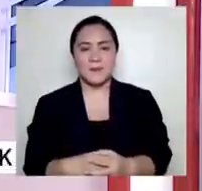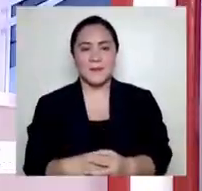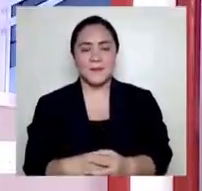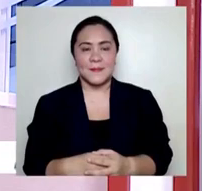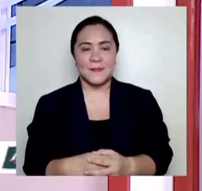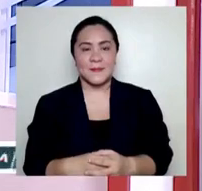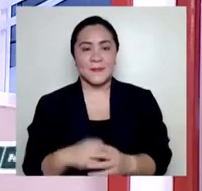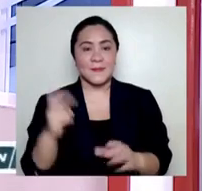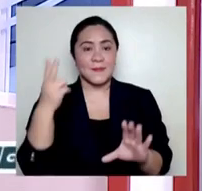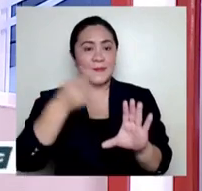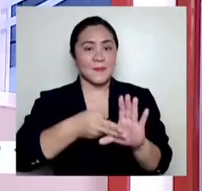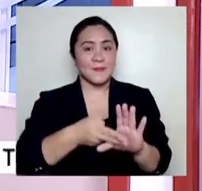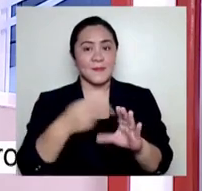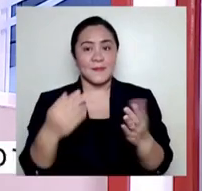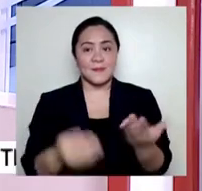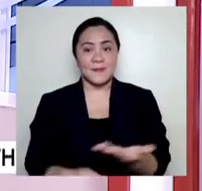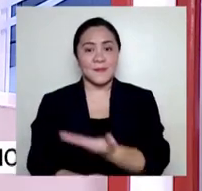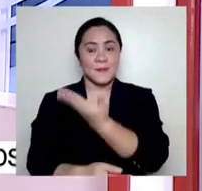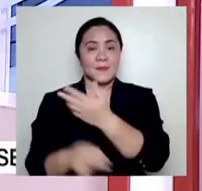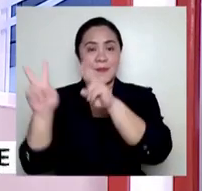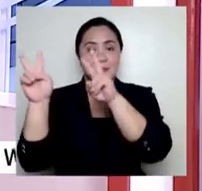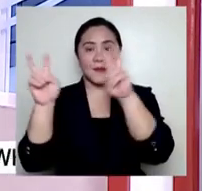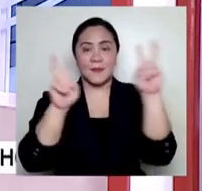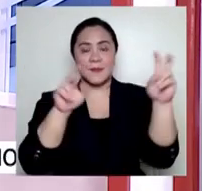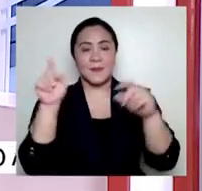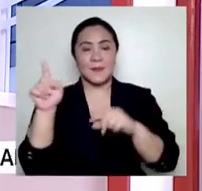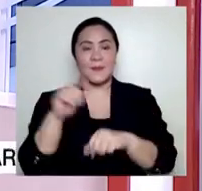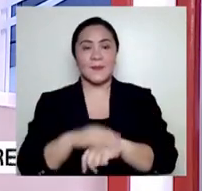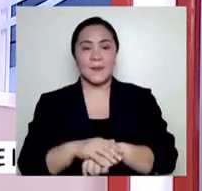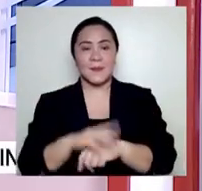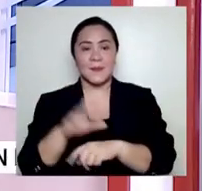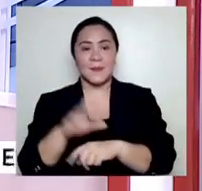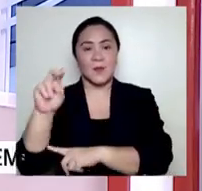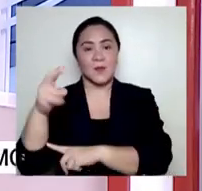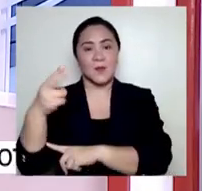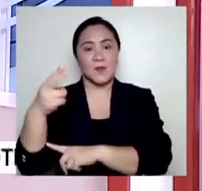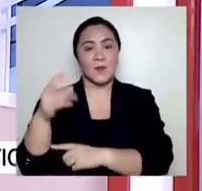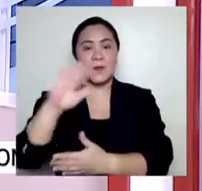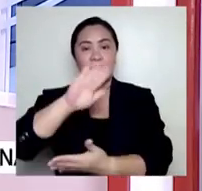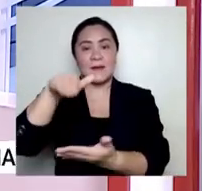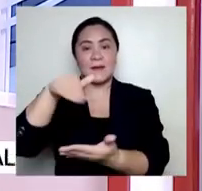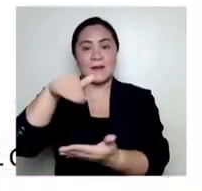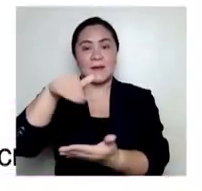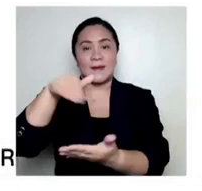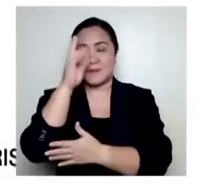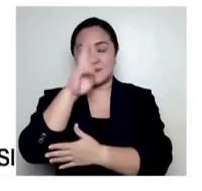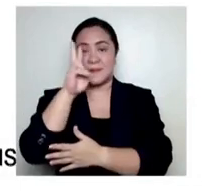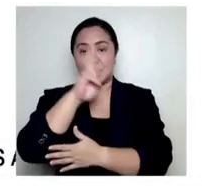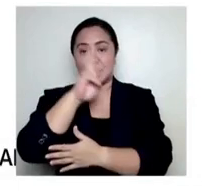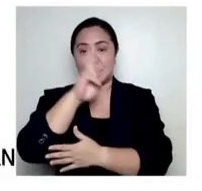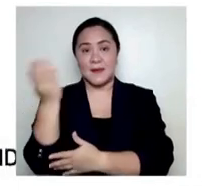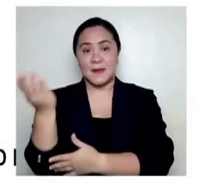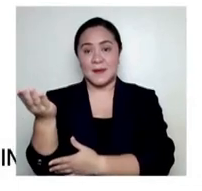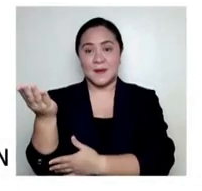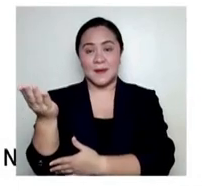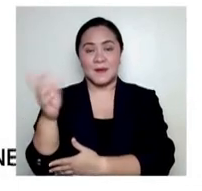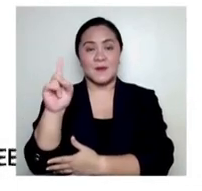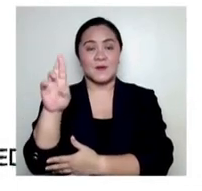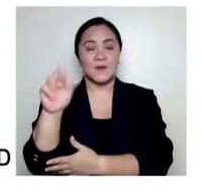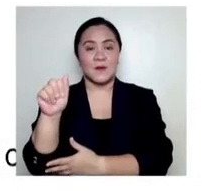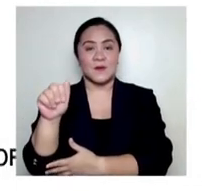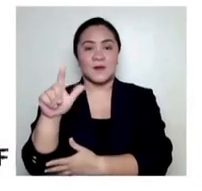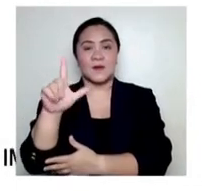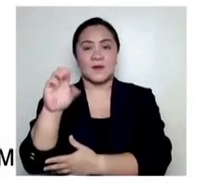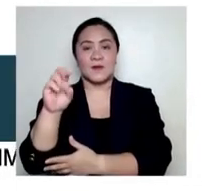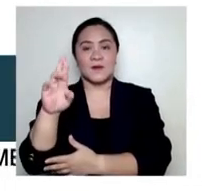Joining us now to weigh in on the issue is the spokesperson of DOH Central Visayas, Dr. Mary Jean Loreche. Dr. Loreche, good afternoon to you.